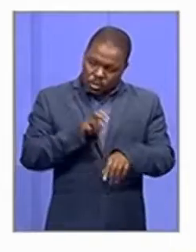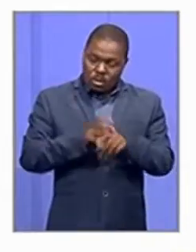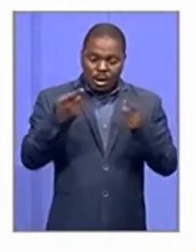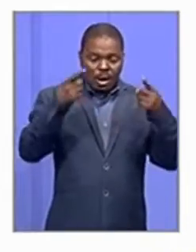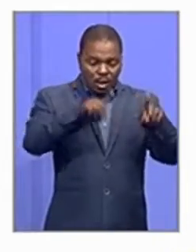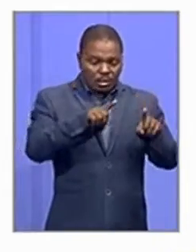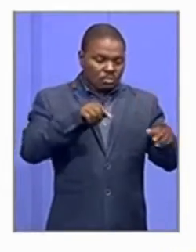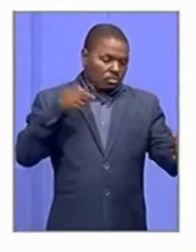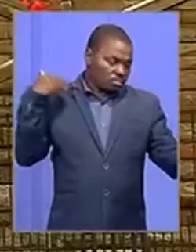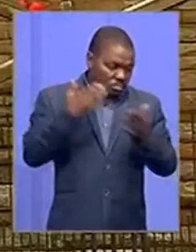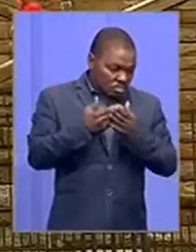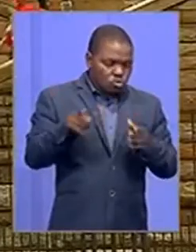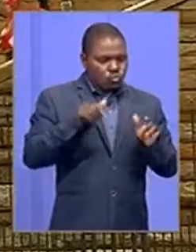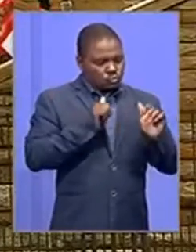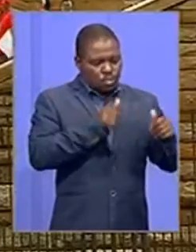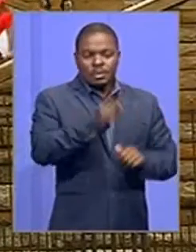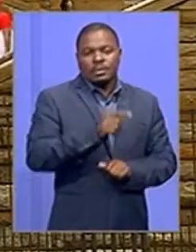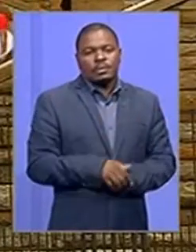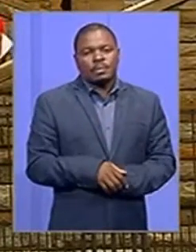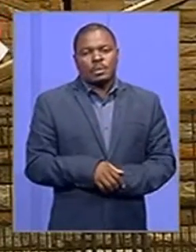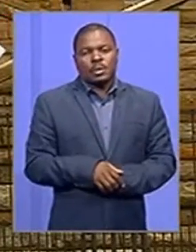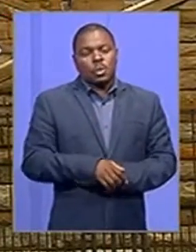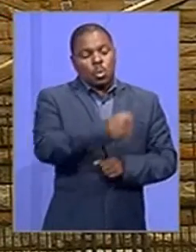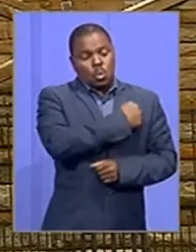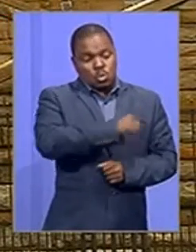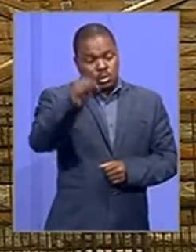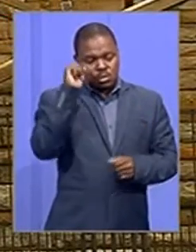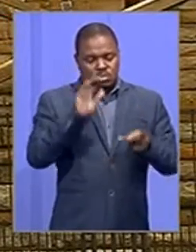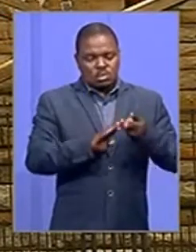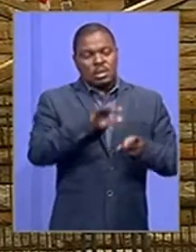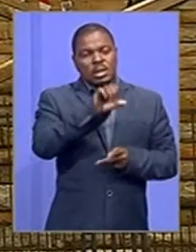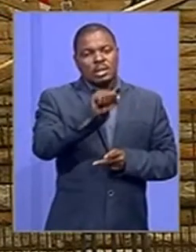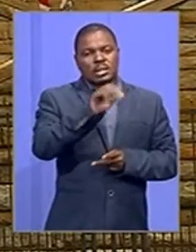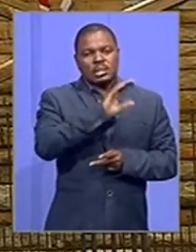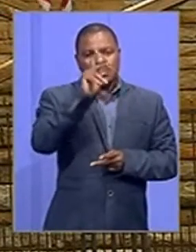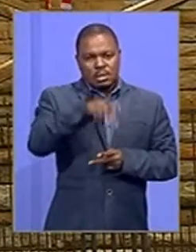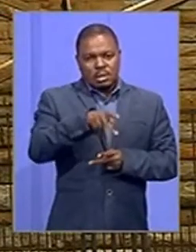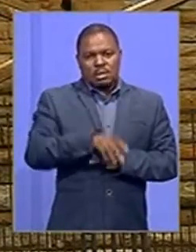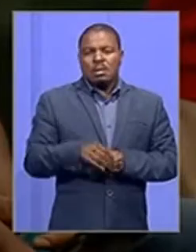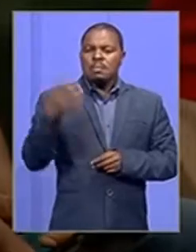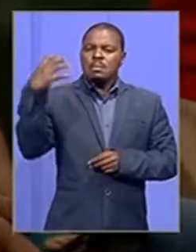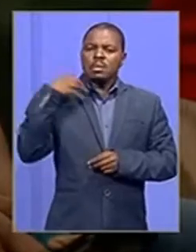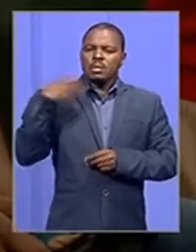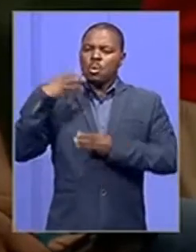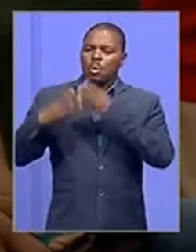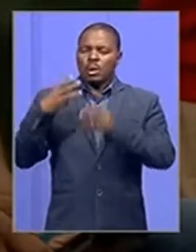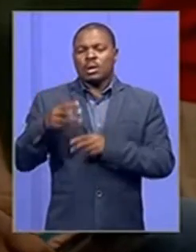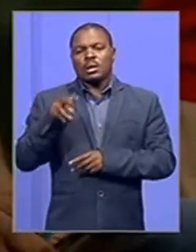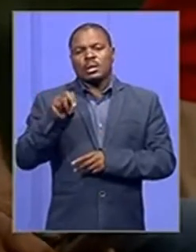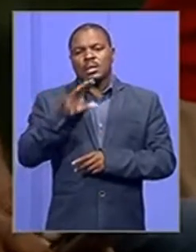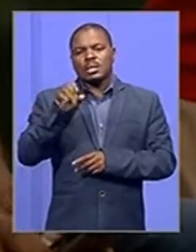have made with workers. Ka bobedi Cosatu le SACP di hanne ho kopana le letona la mesebetsi Thula